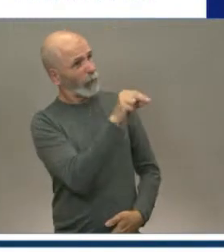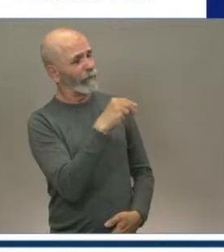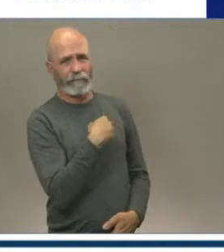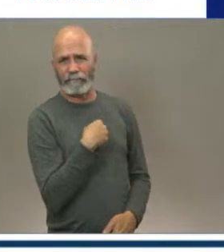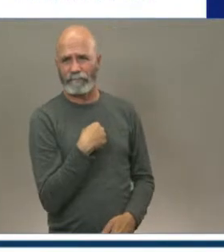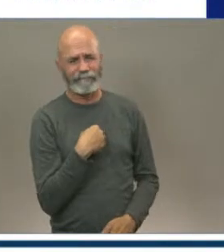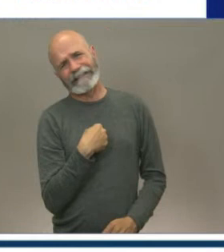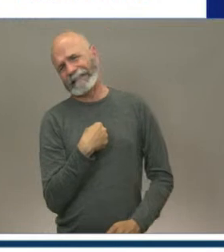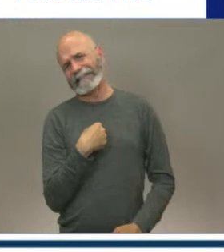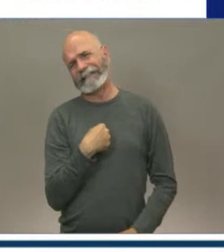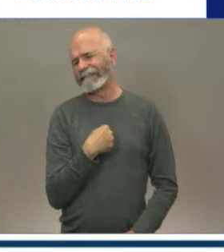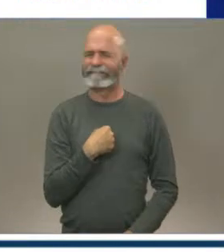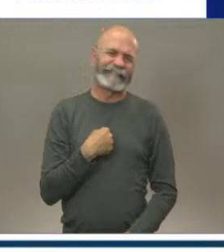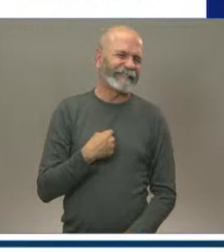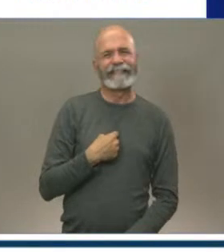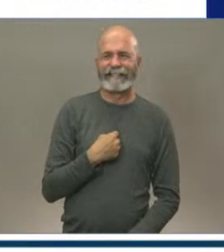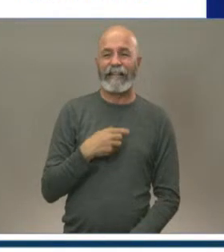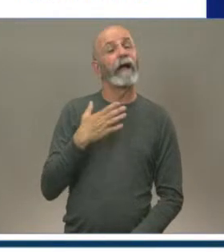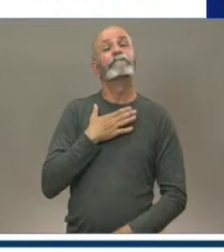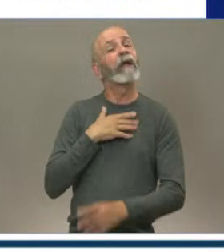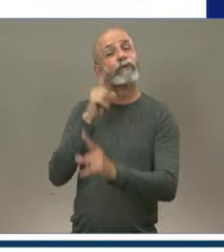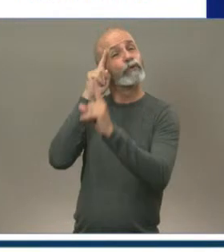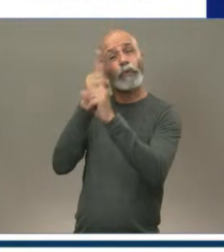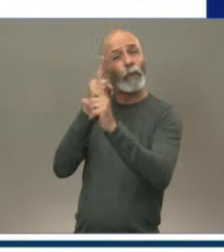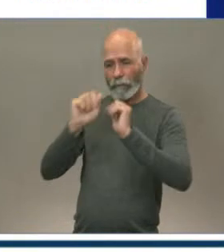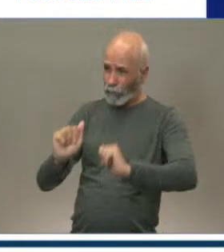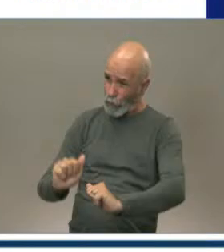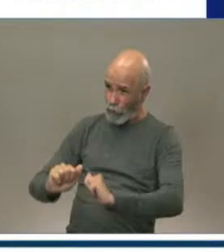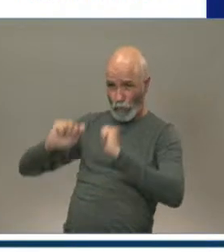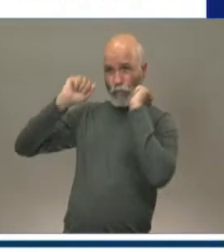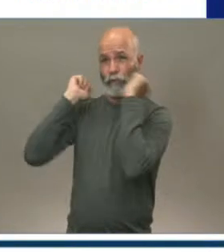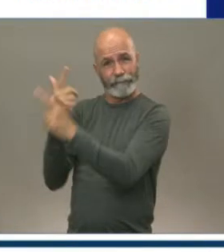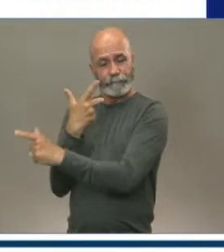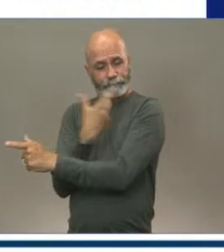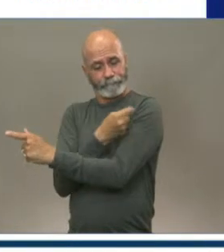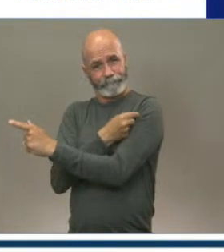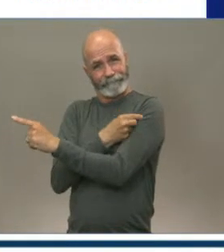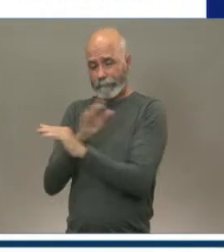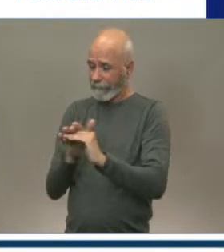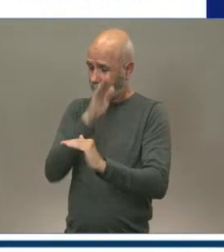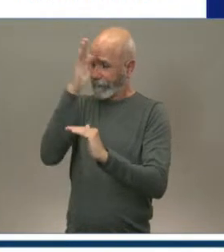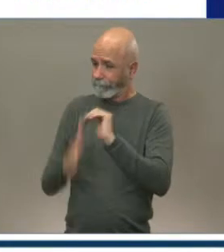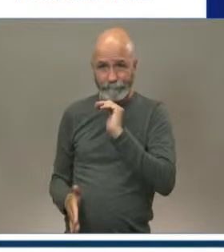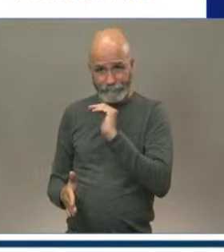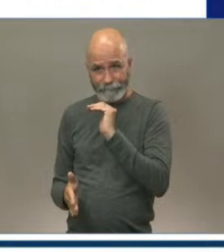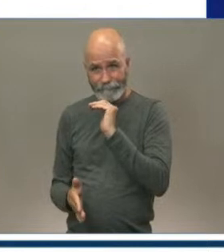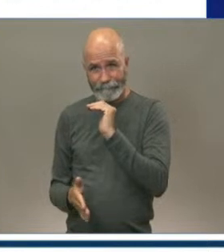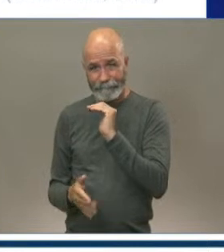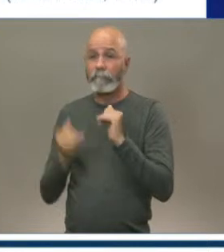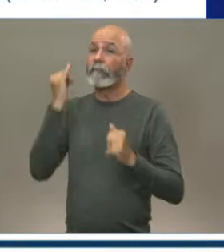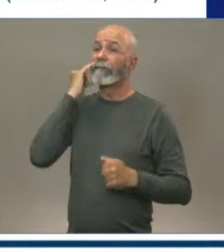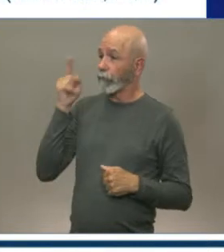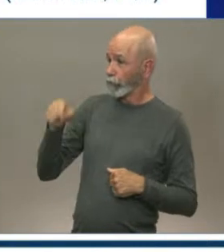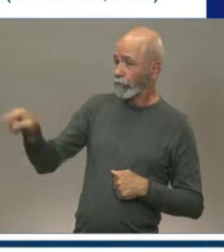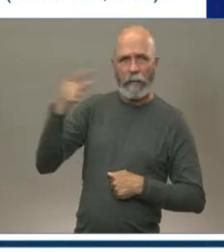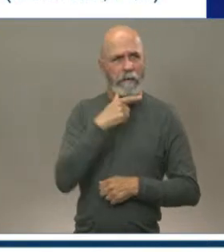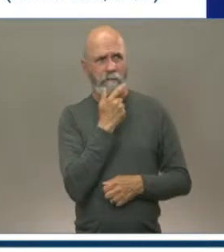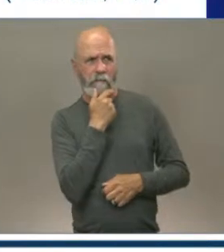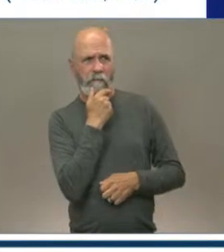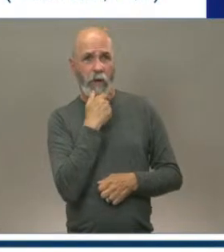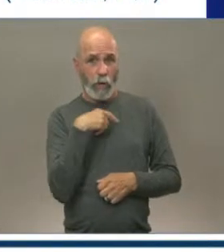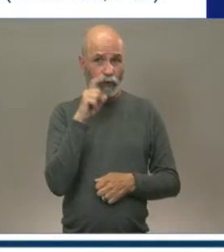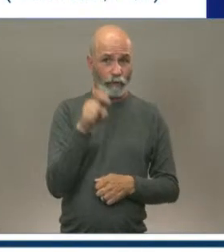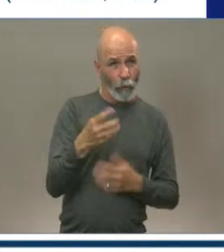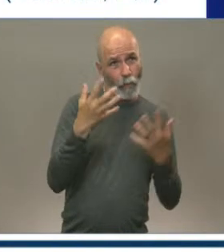everyone immunized as quickly as possible. Nova Scotians are deciding on their own to choose the mRNA